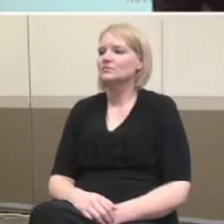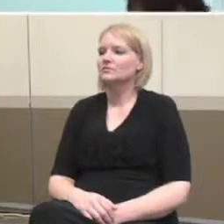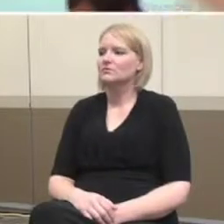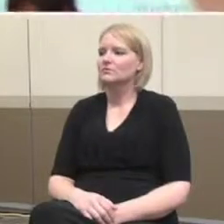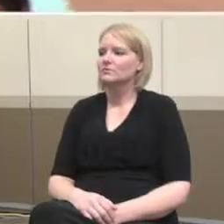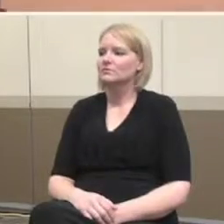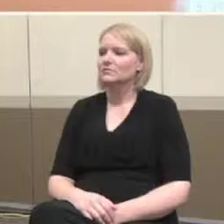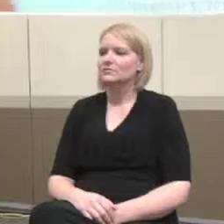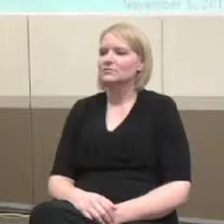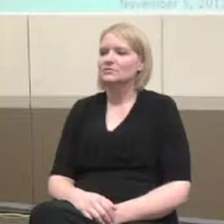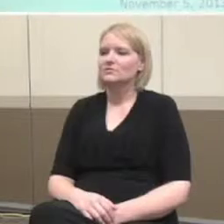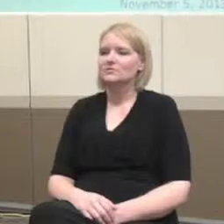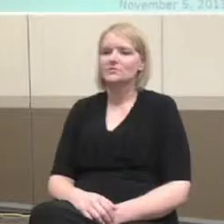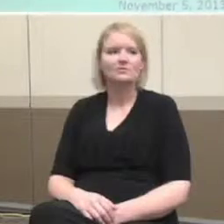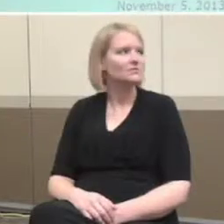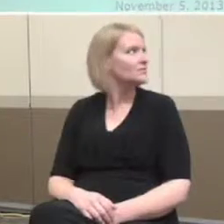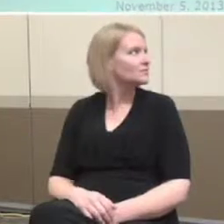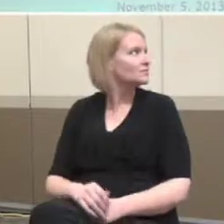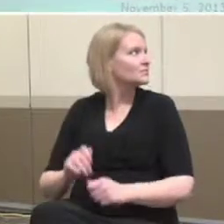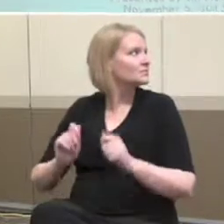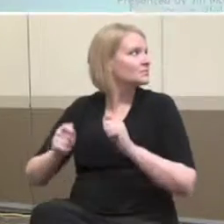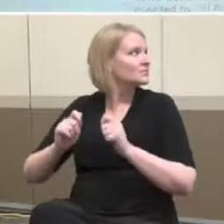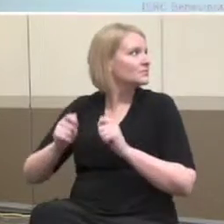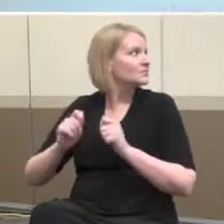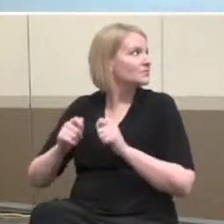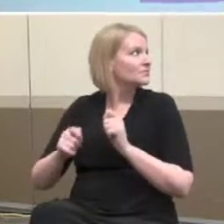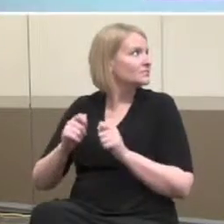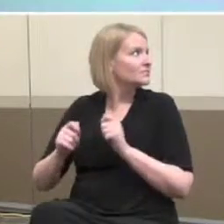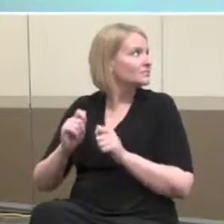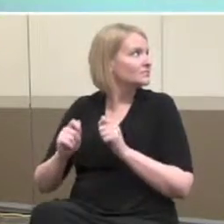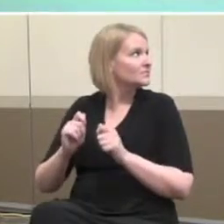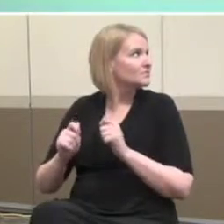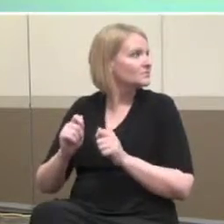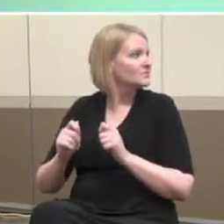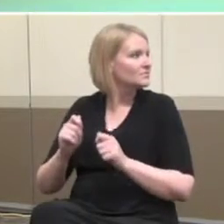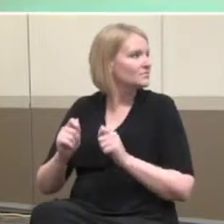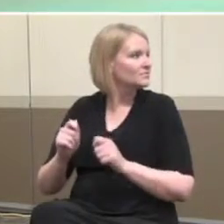There we go. I get a drum roll, I give myself one, so.